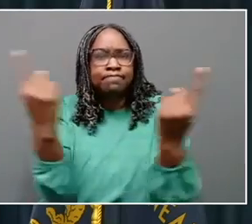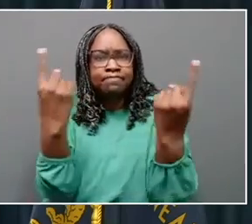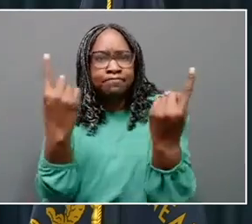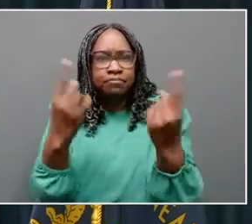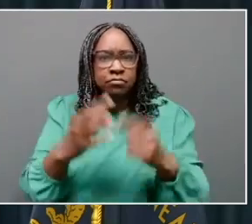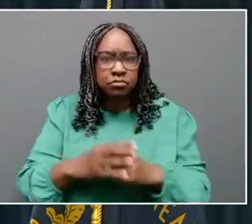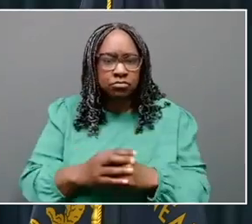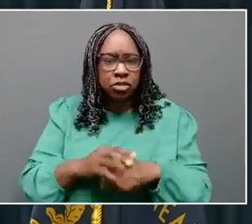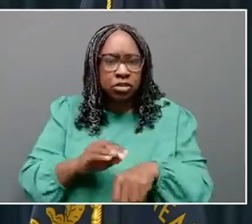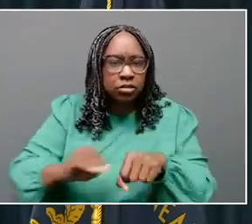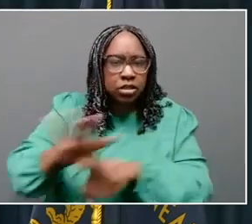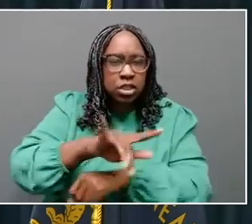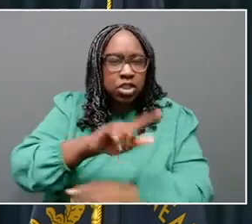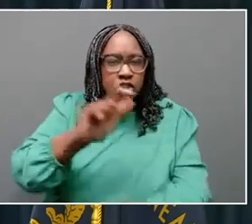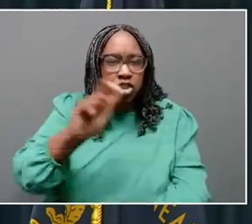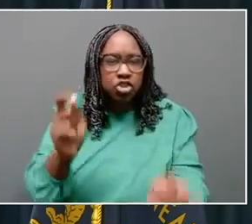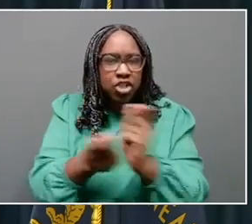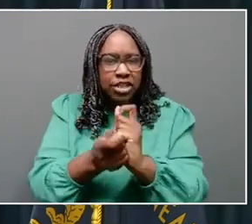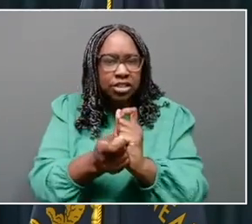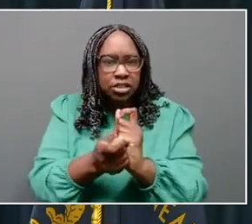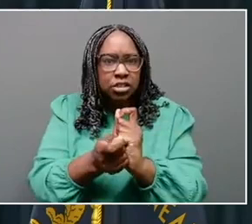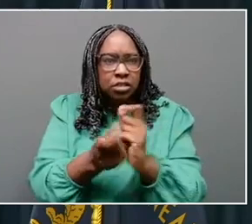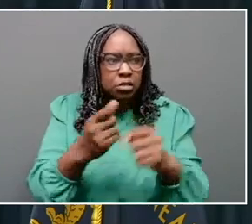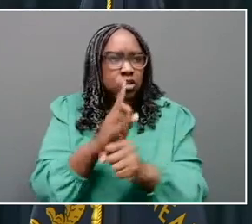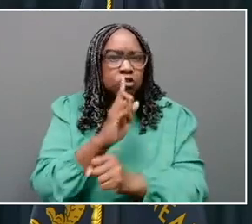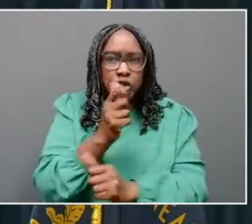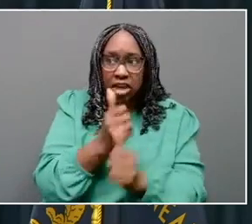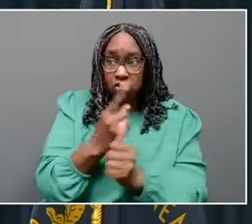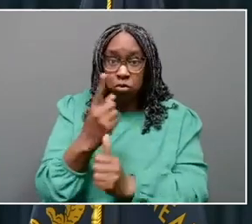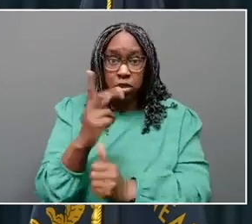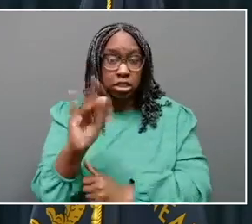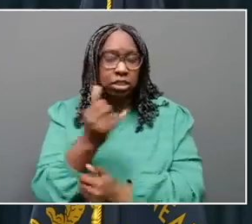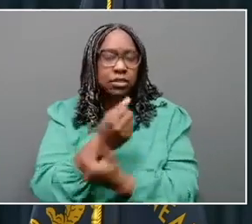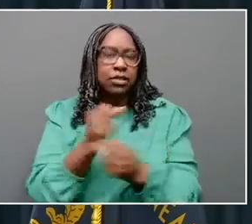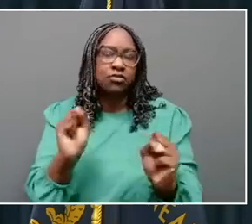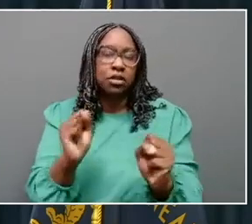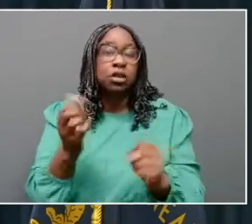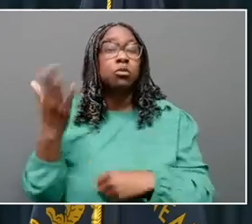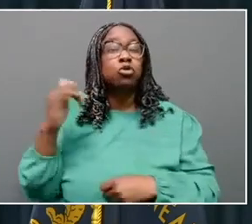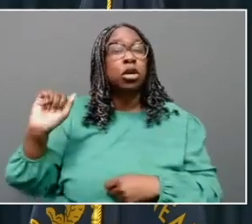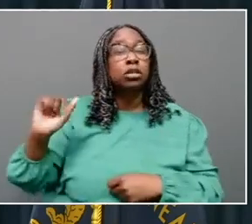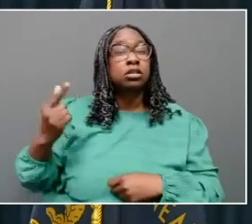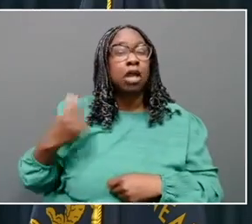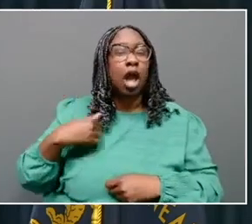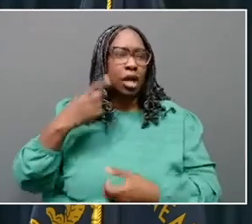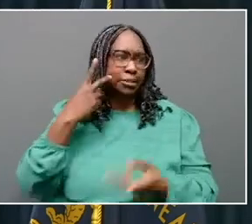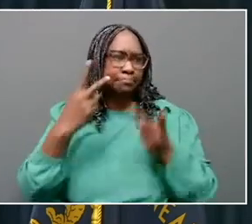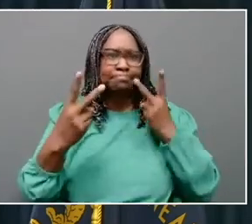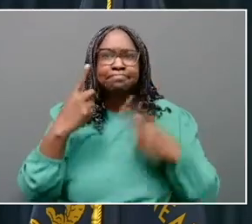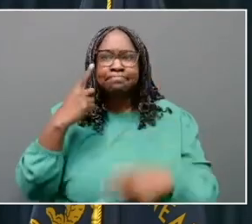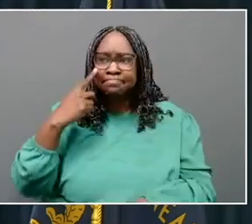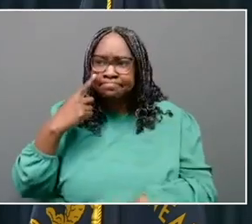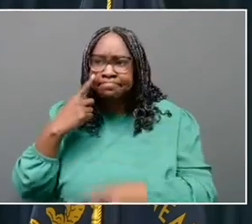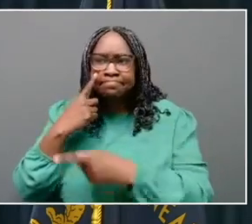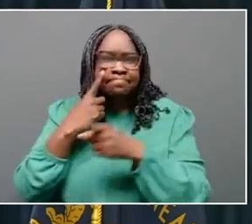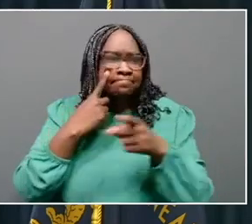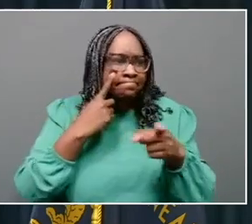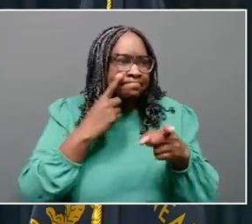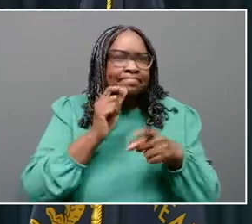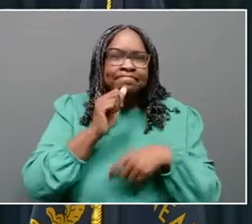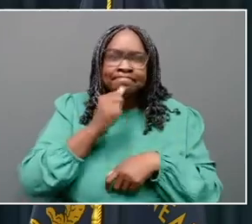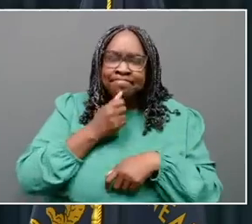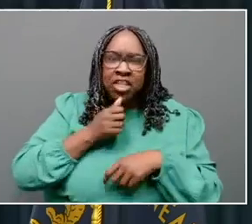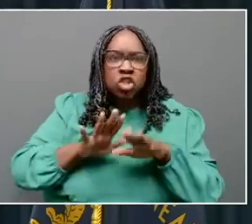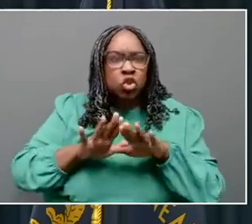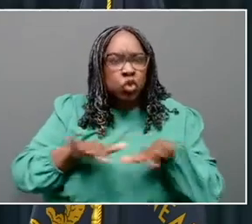to every single Kentuckian's safety. As Attorney General, I saw firsthand the suffering and long-term trauma experienced by children and